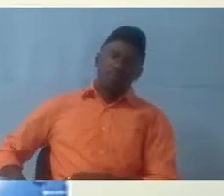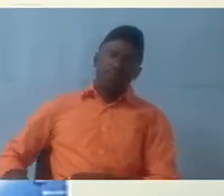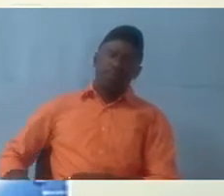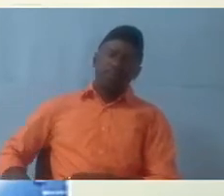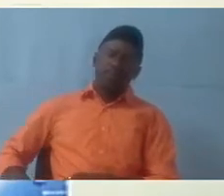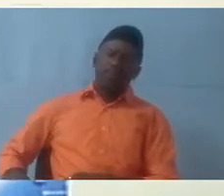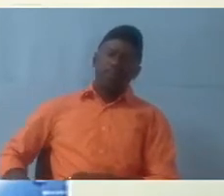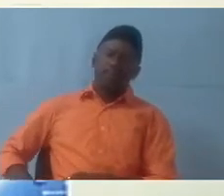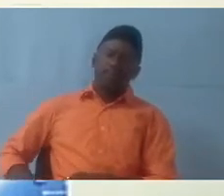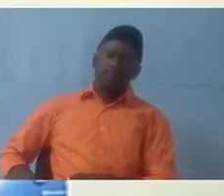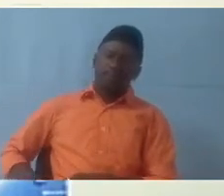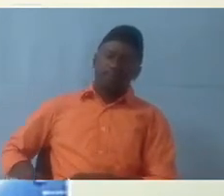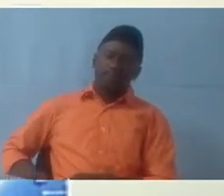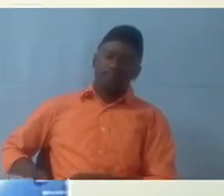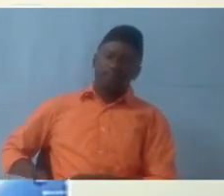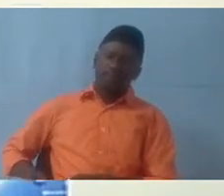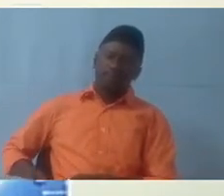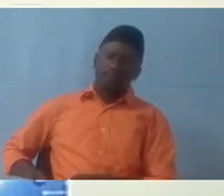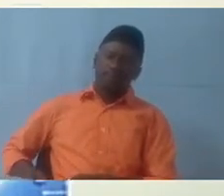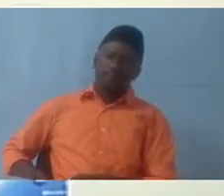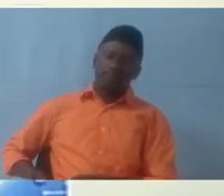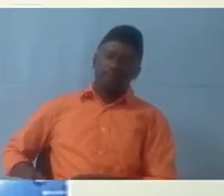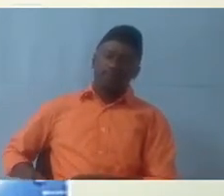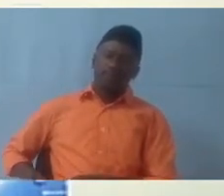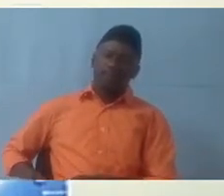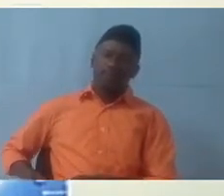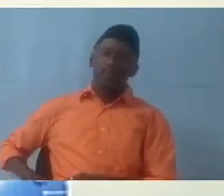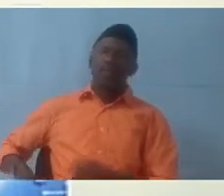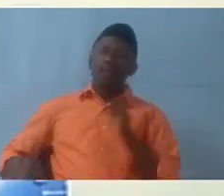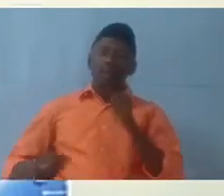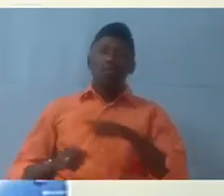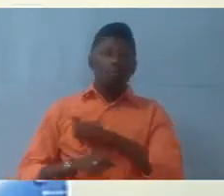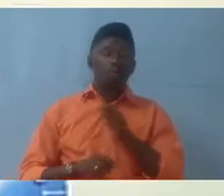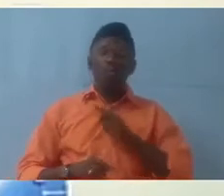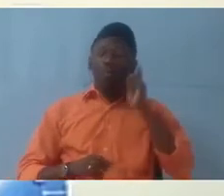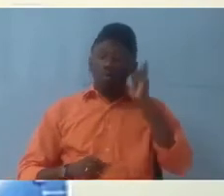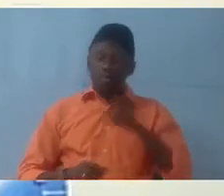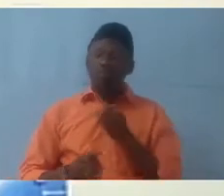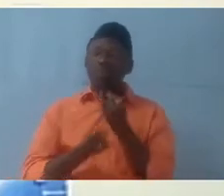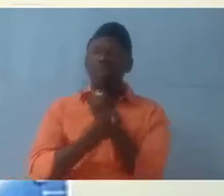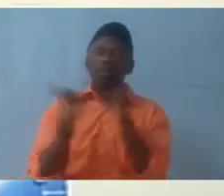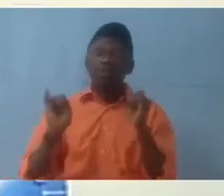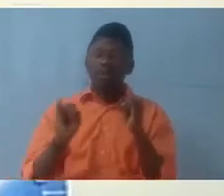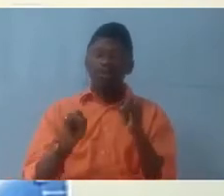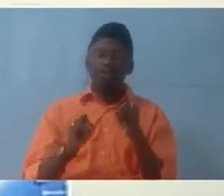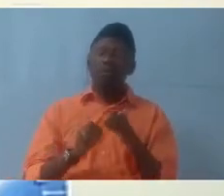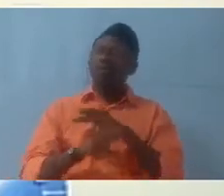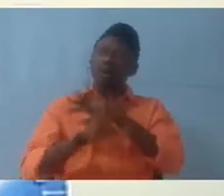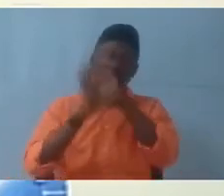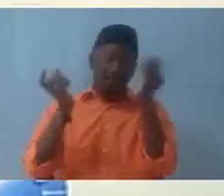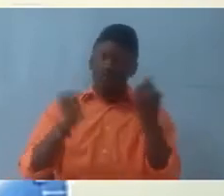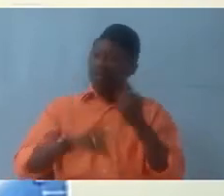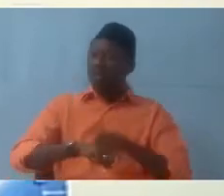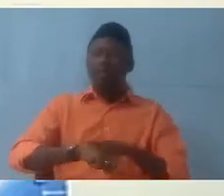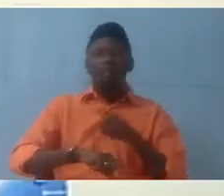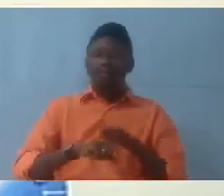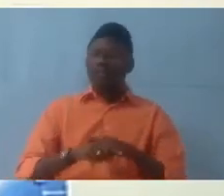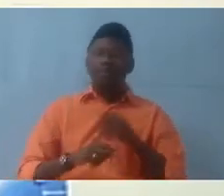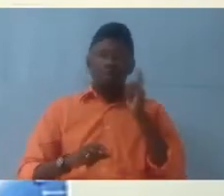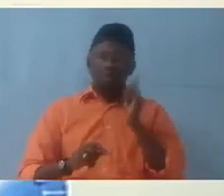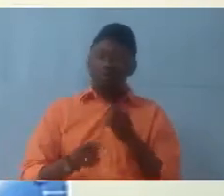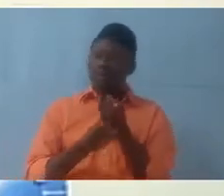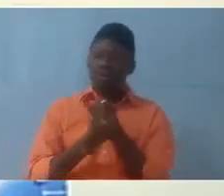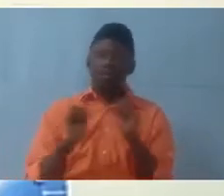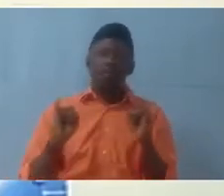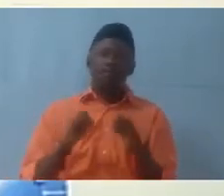mbiri hajo ci president bi kan moy president bi. That we must be independent in our decisions. Fox rek ñuy dox ak suñ sago nak ci suñuy def suñuy dogal.